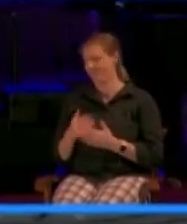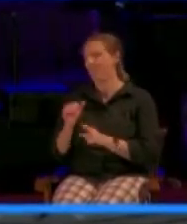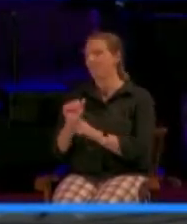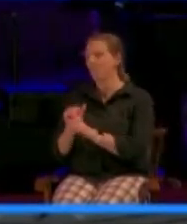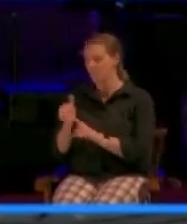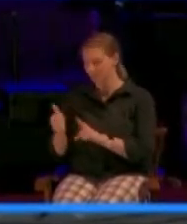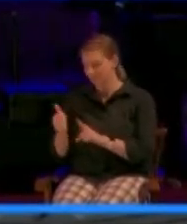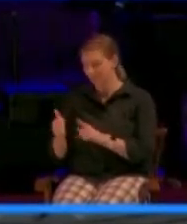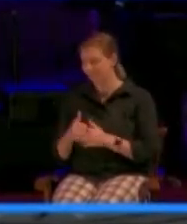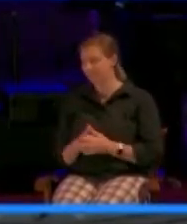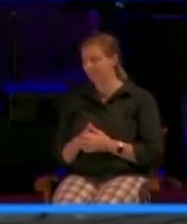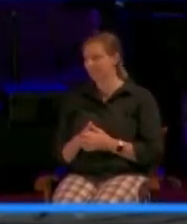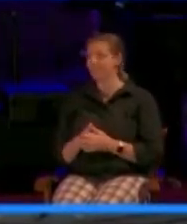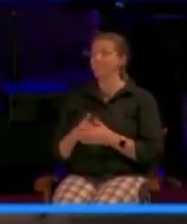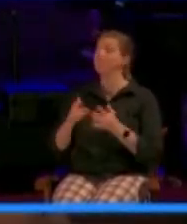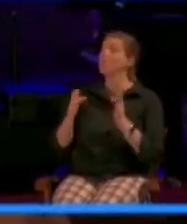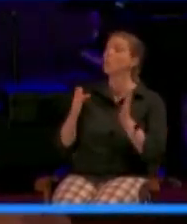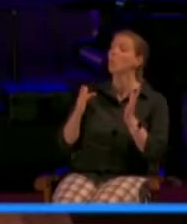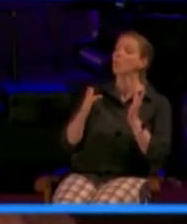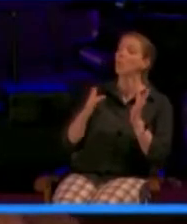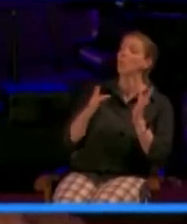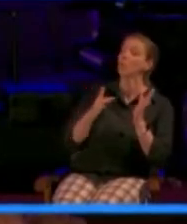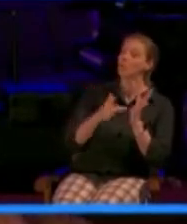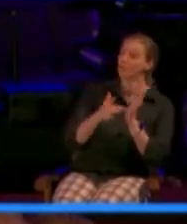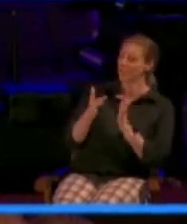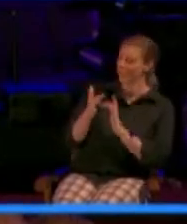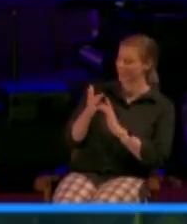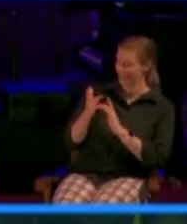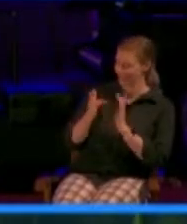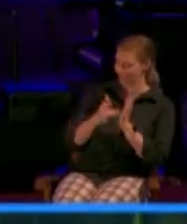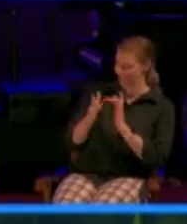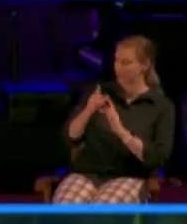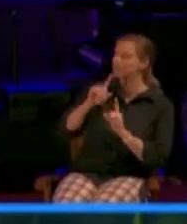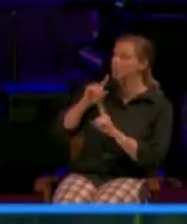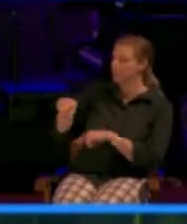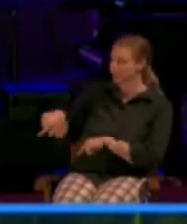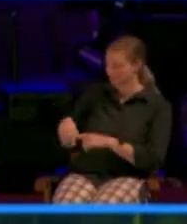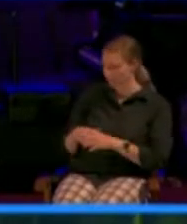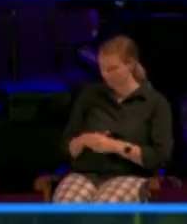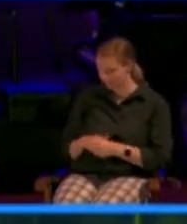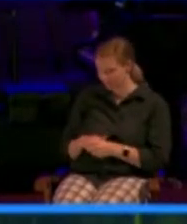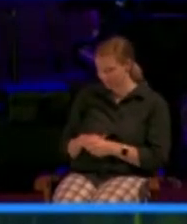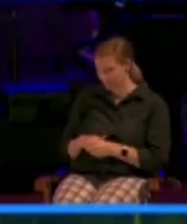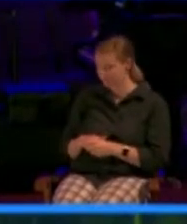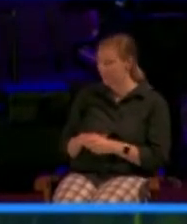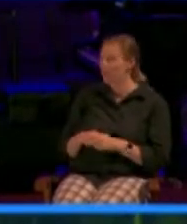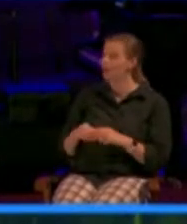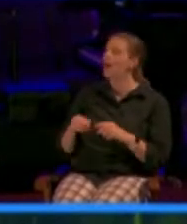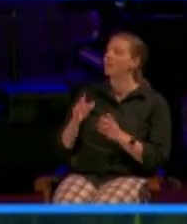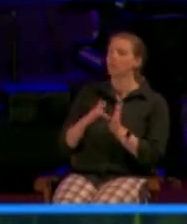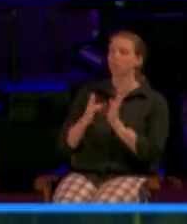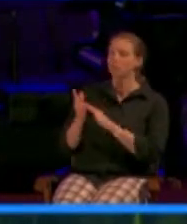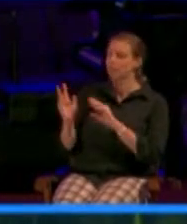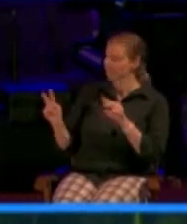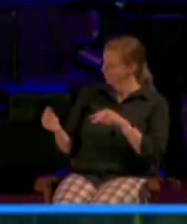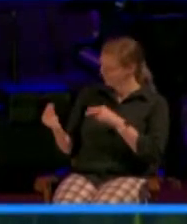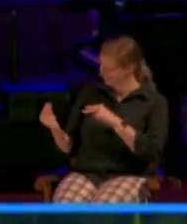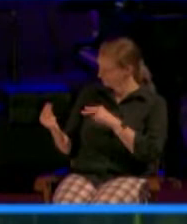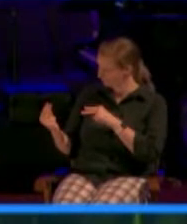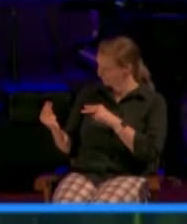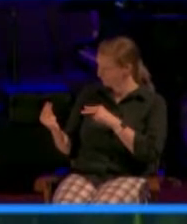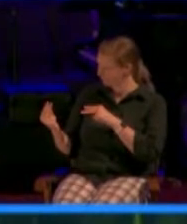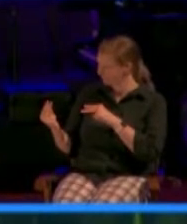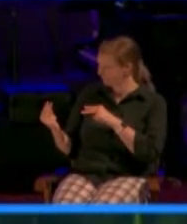says. It's really important. Verse 21, then looking at him, Jesus loved